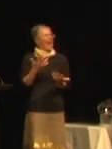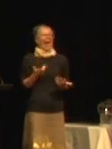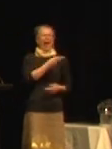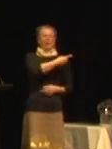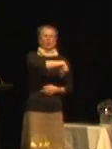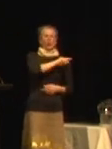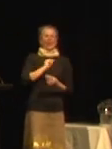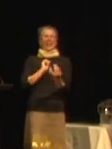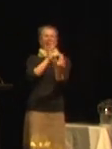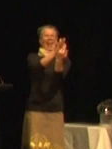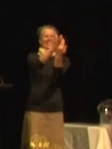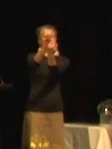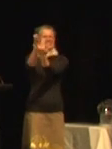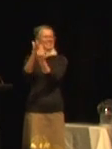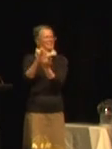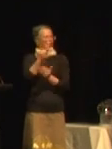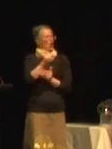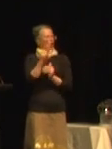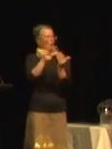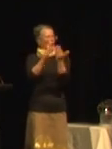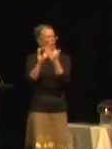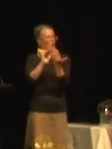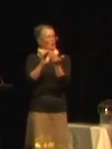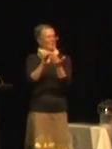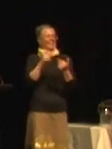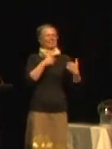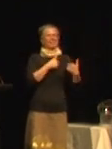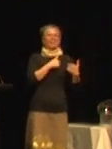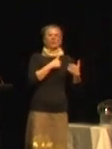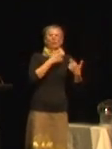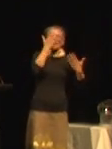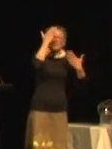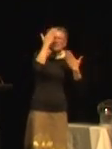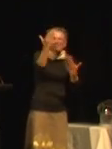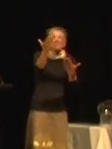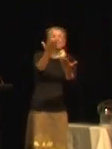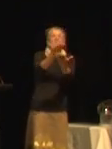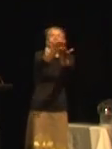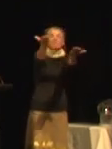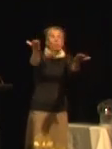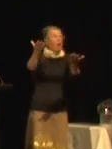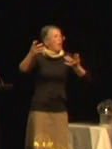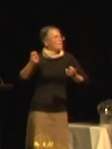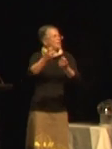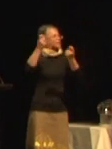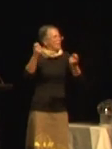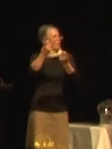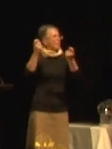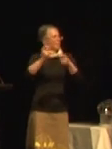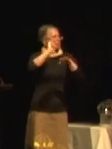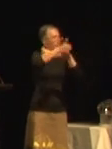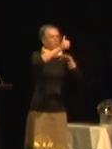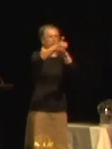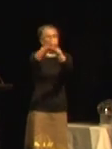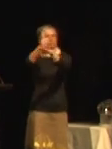to be with them as a member and a servant of their communities. So we'll do festivals. Almost everywhere we've been in the world,